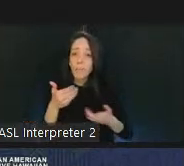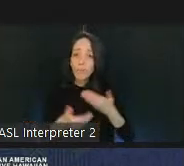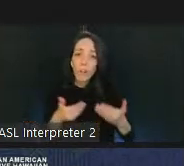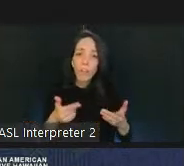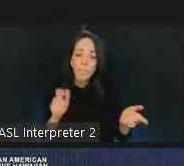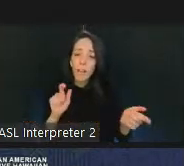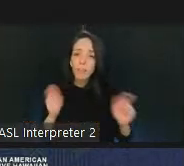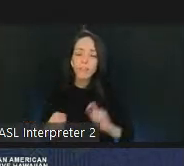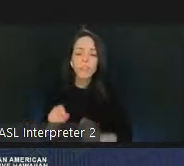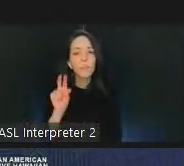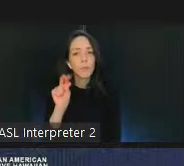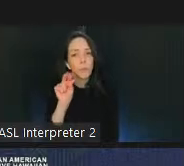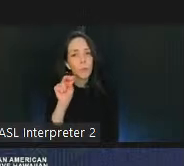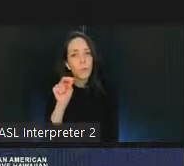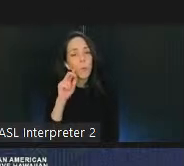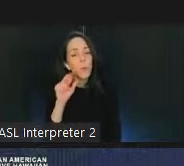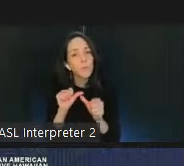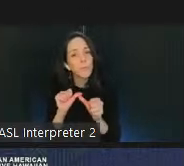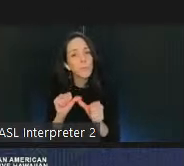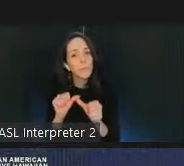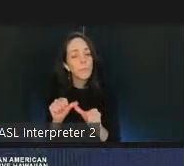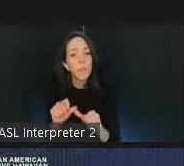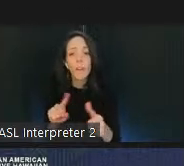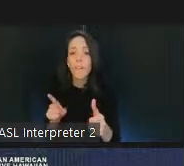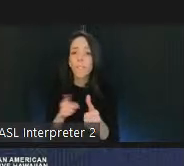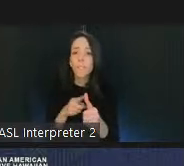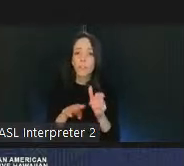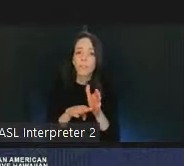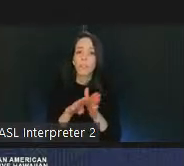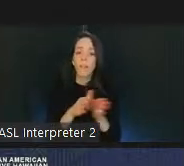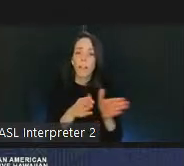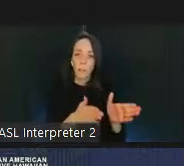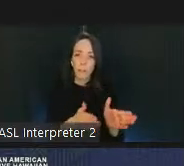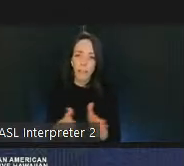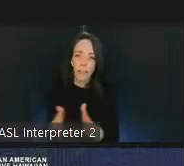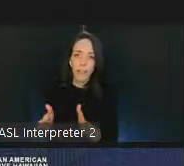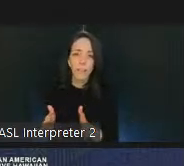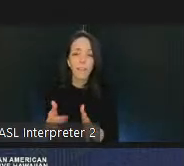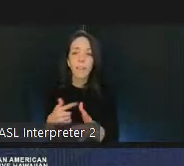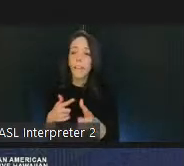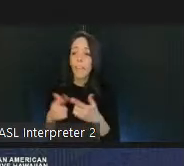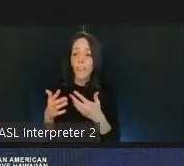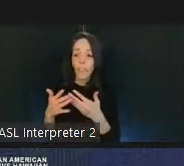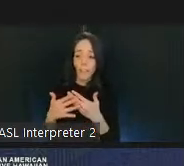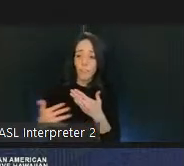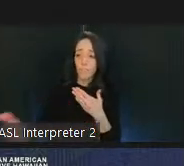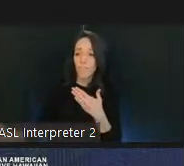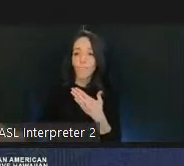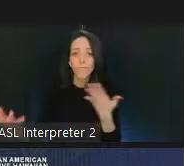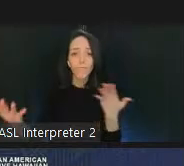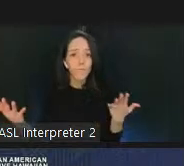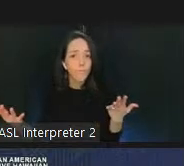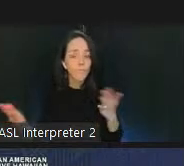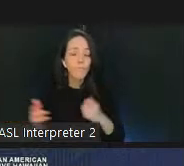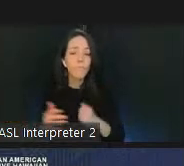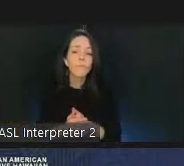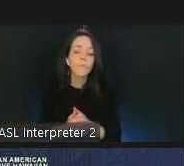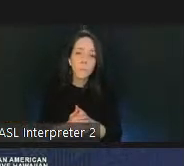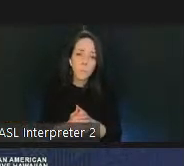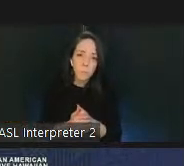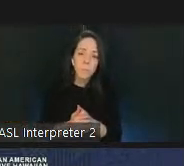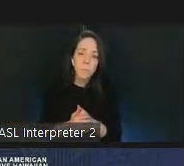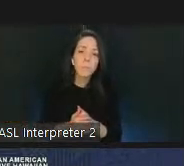establishment of the strategic plan is the first step. And then beyond that, I think that